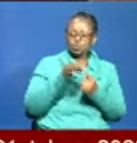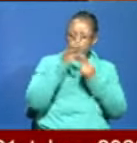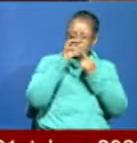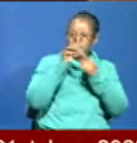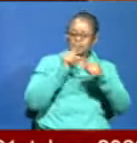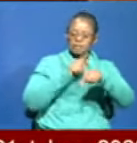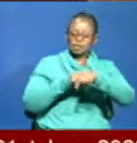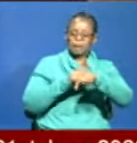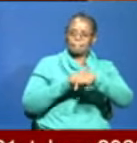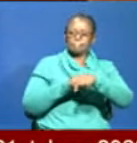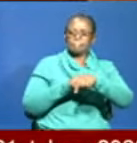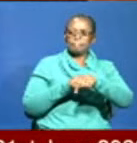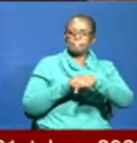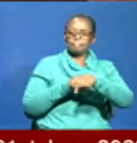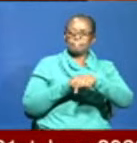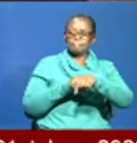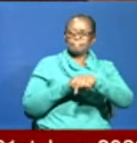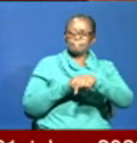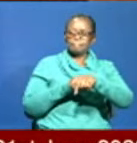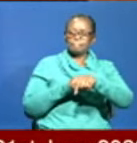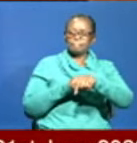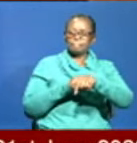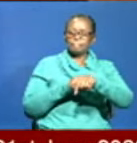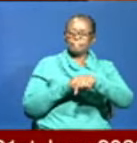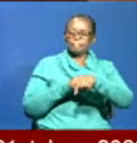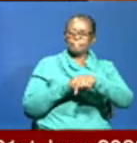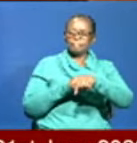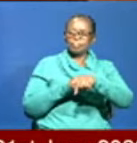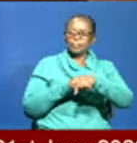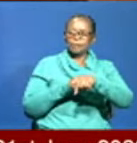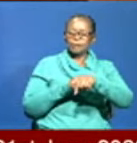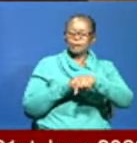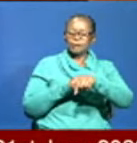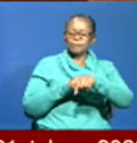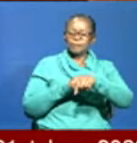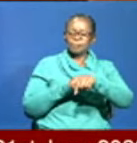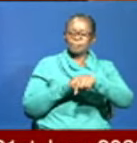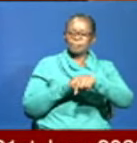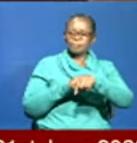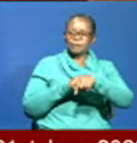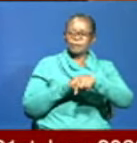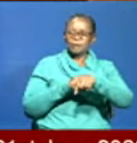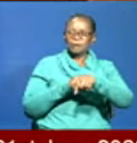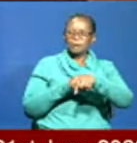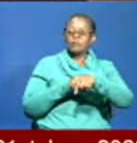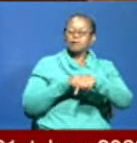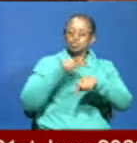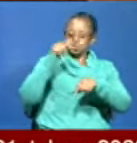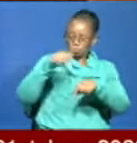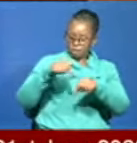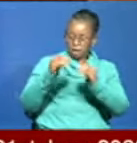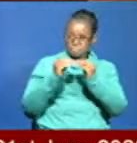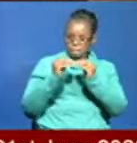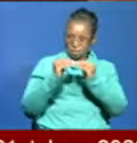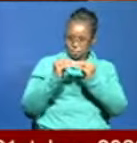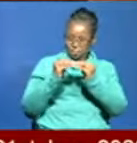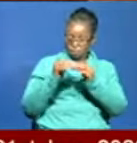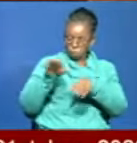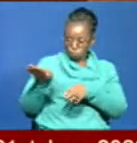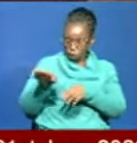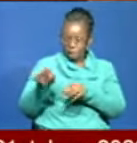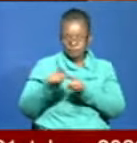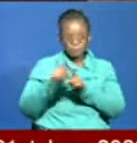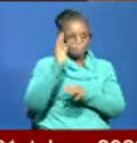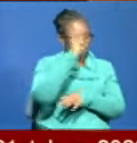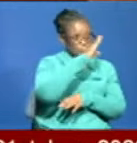of this Senate. Most likely, this sitting and the afternoon sitting will be the last sittings of